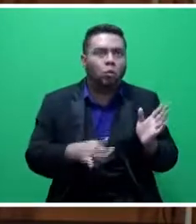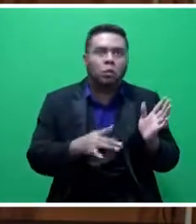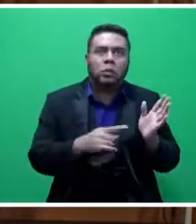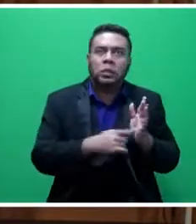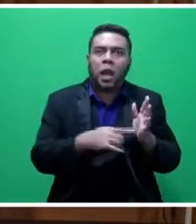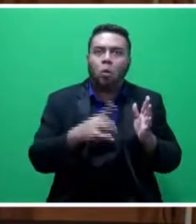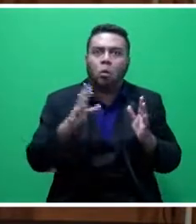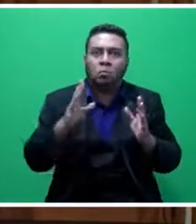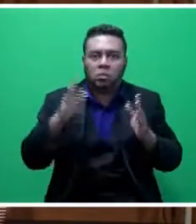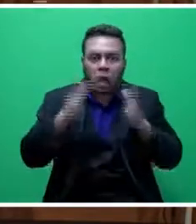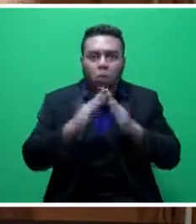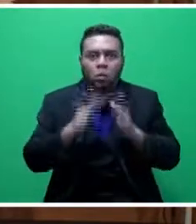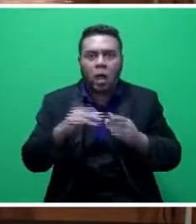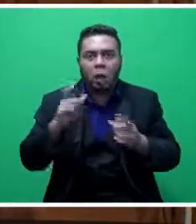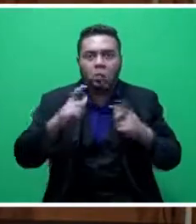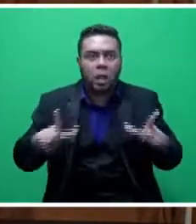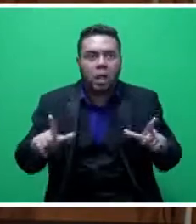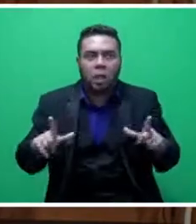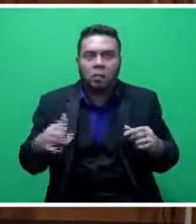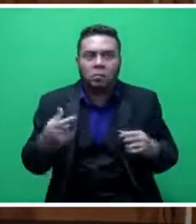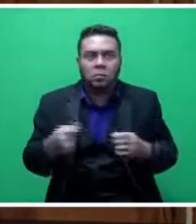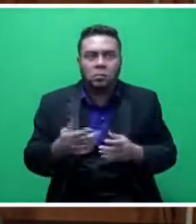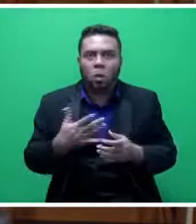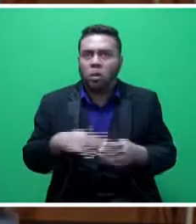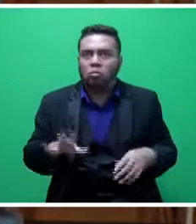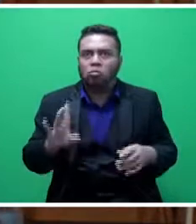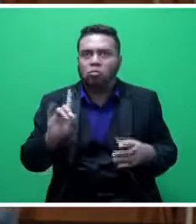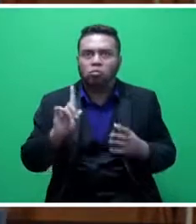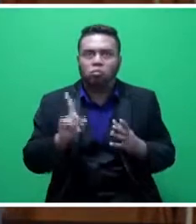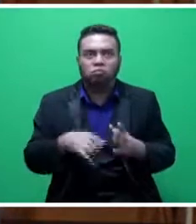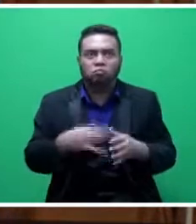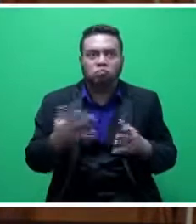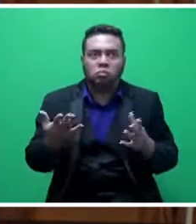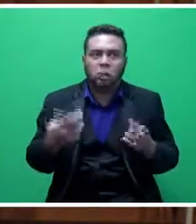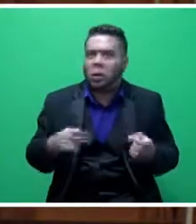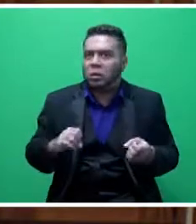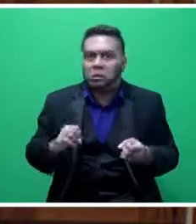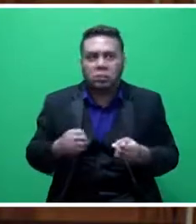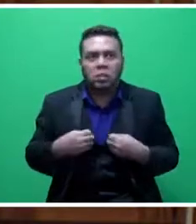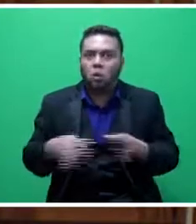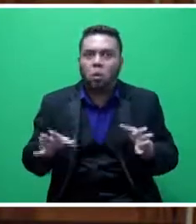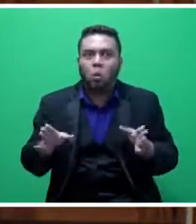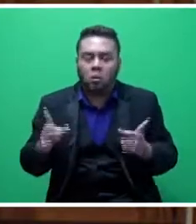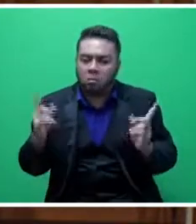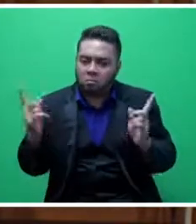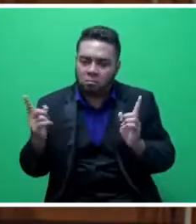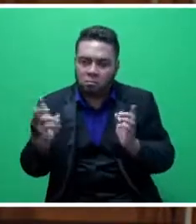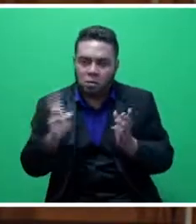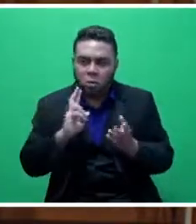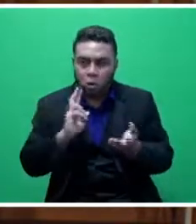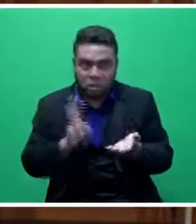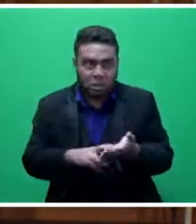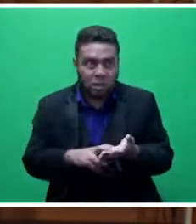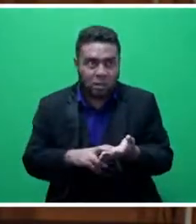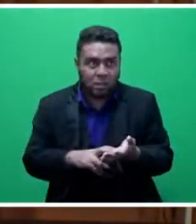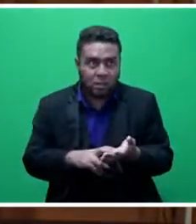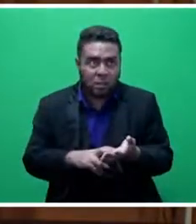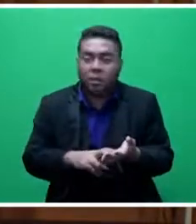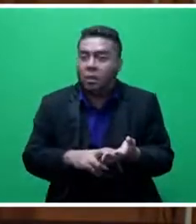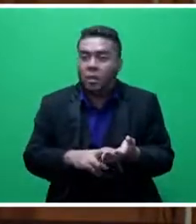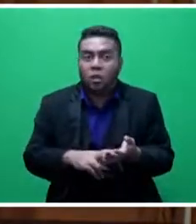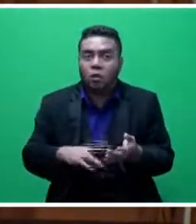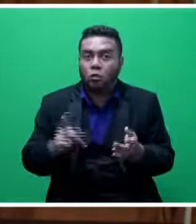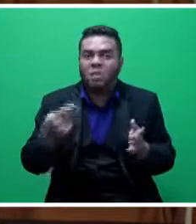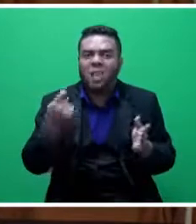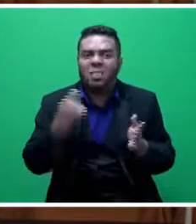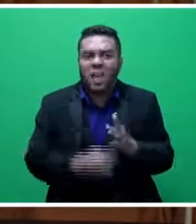else. Somebody wants to start up, John's Clothing, John can simply go, needs to register. Of course, everybody has to have a tax